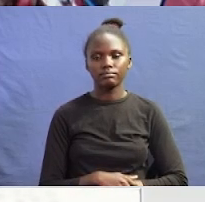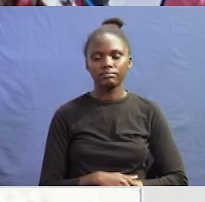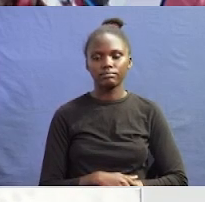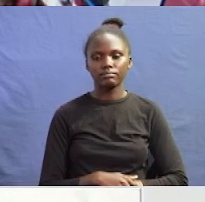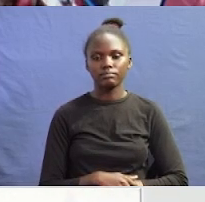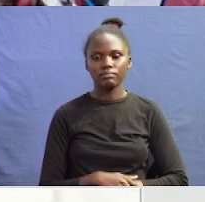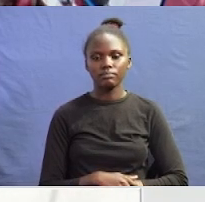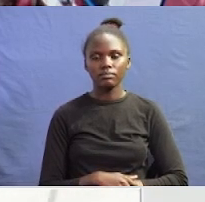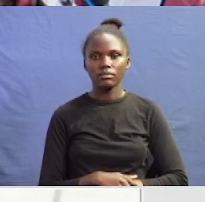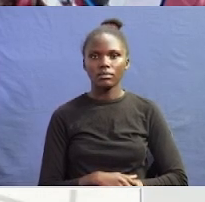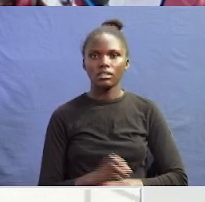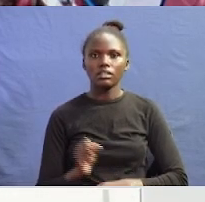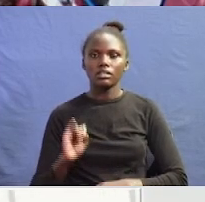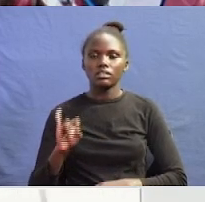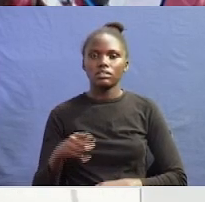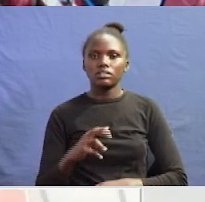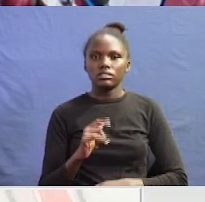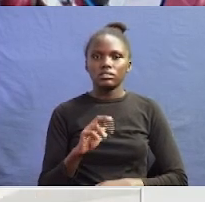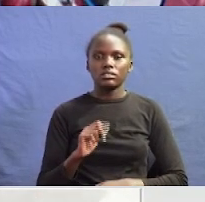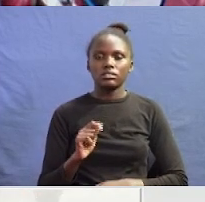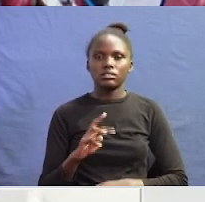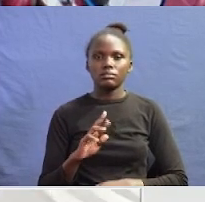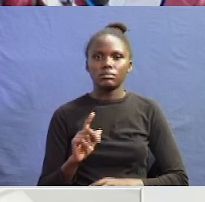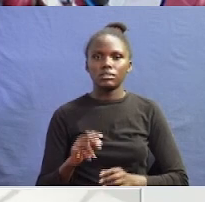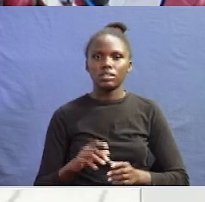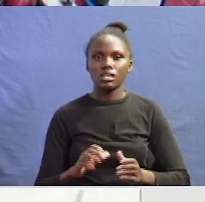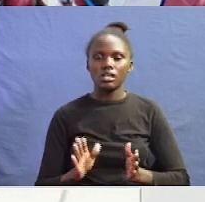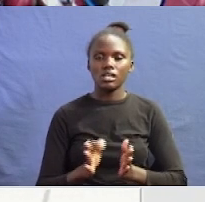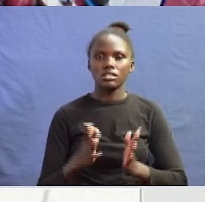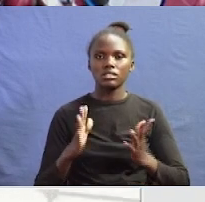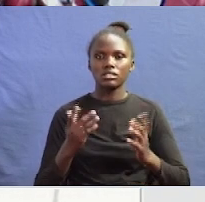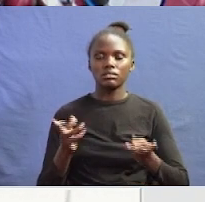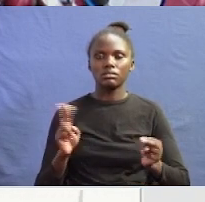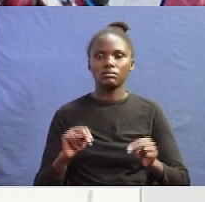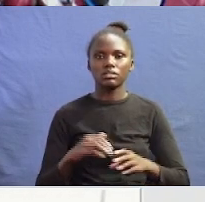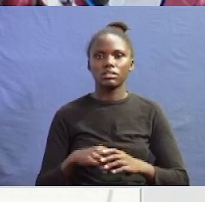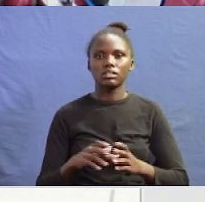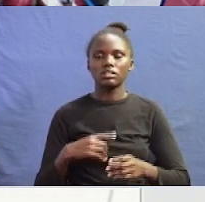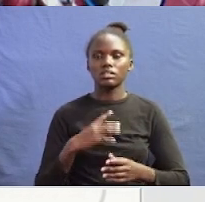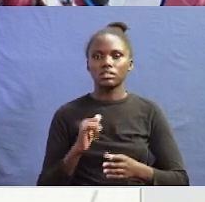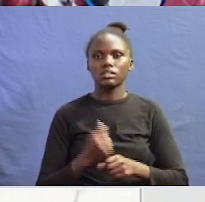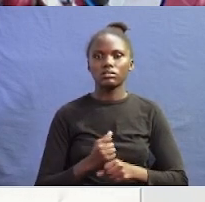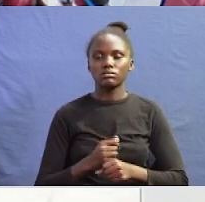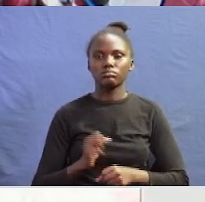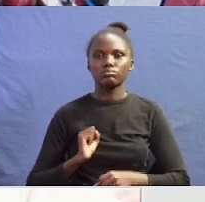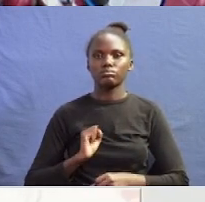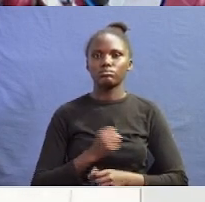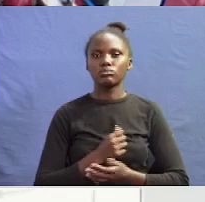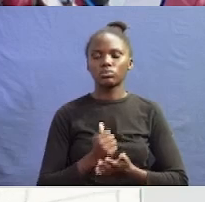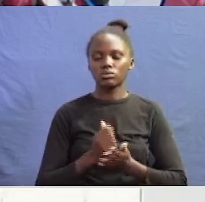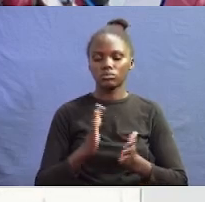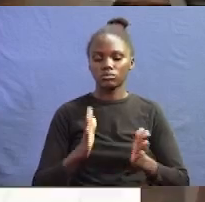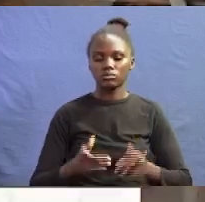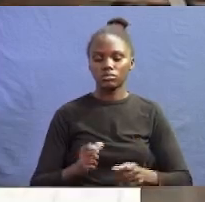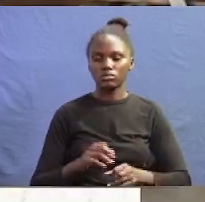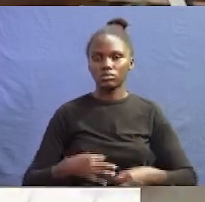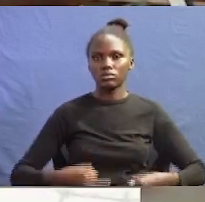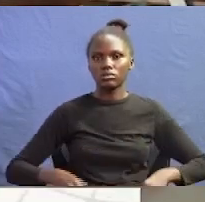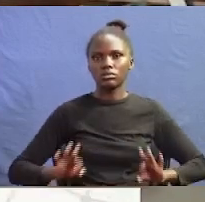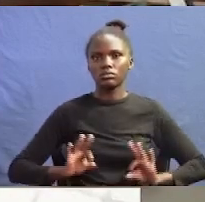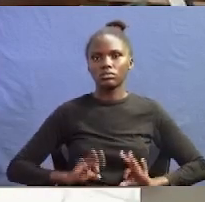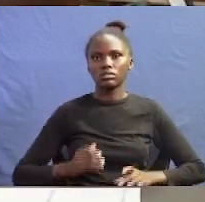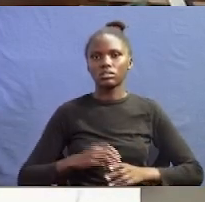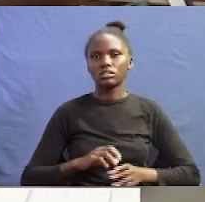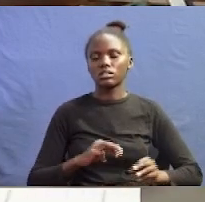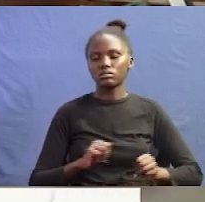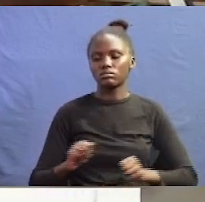The Senate Clerk Jeremiah Nyangeye rang the ceremonial bell, marking the official start of an impeachment trial into the embattled Isiolo